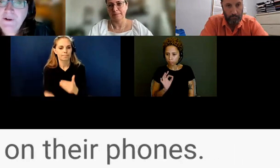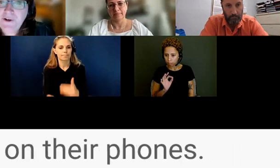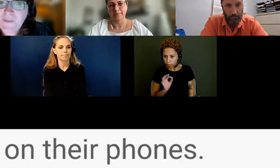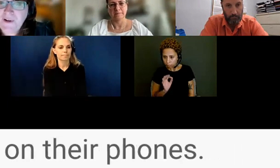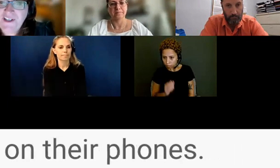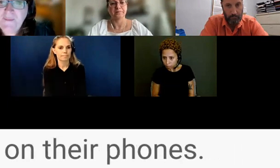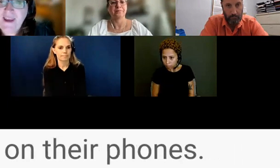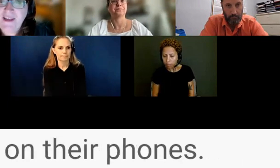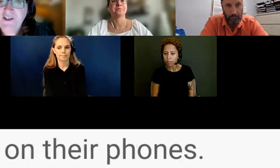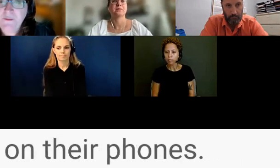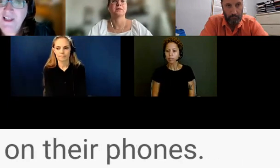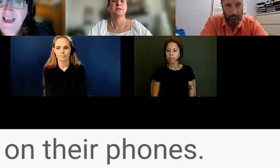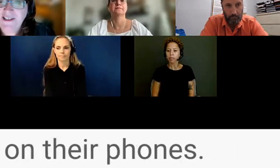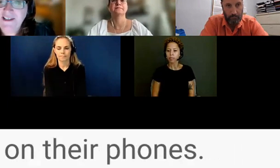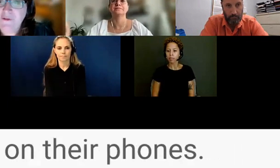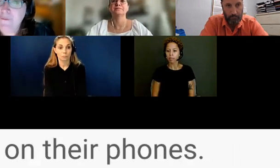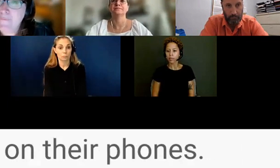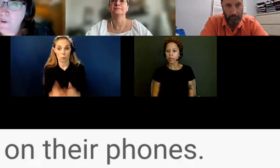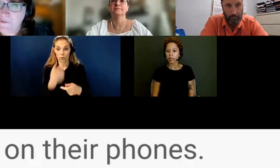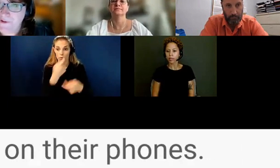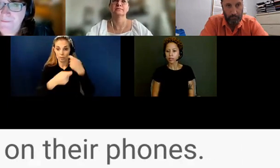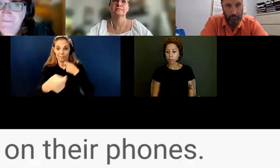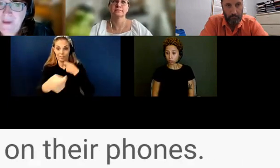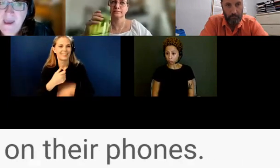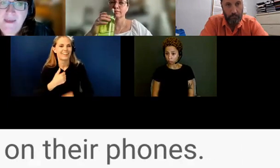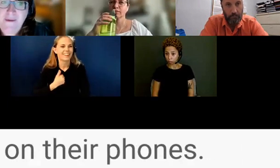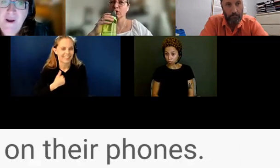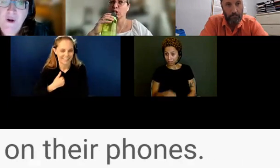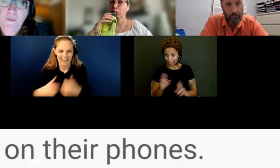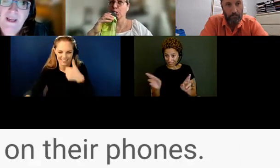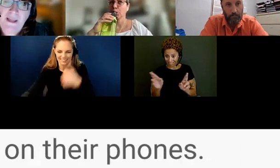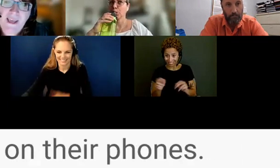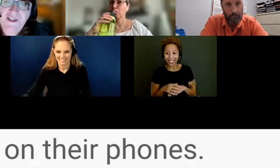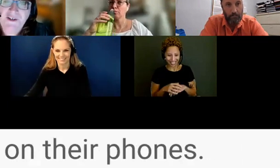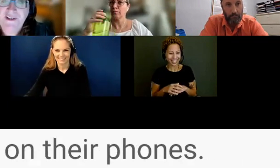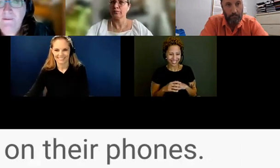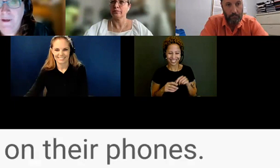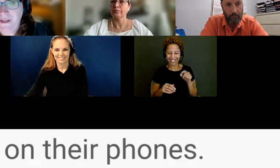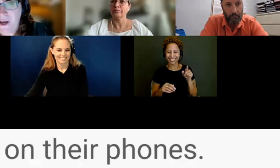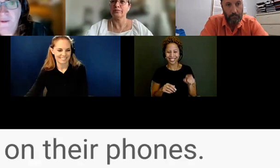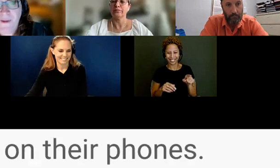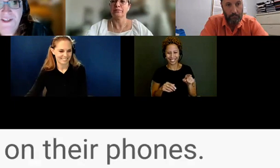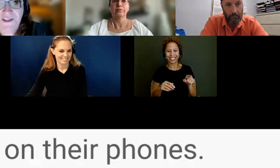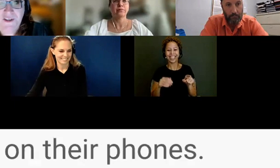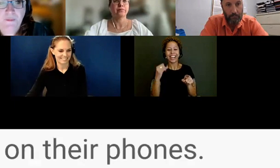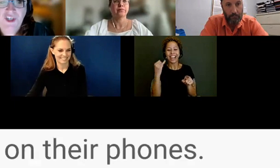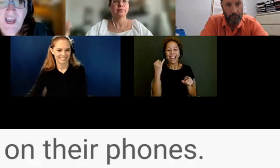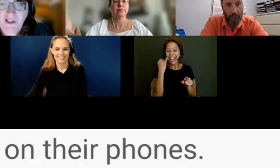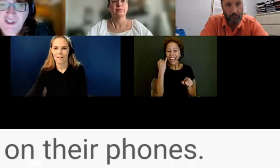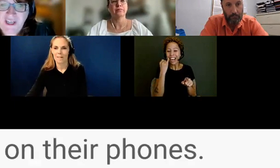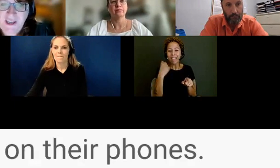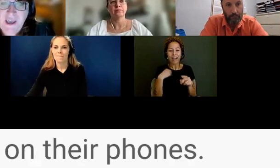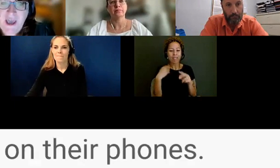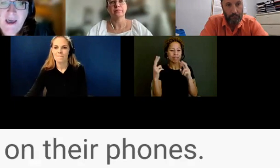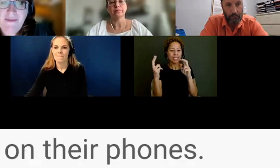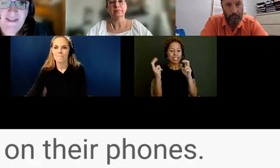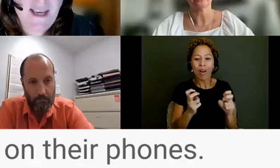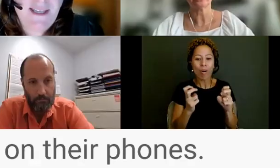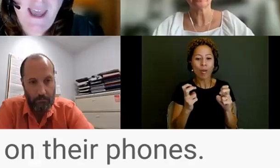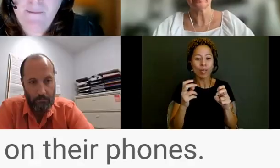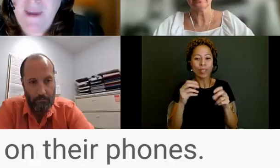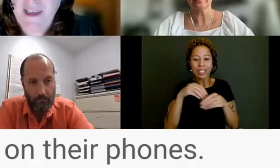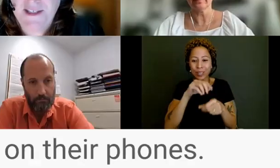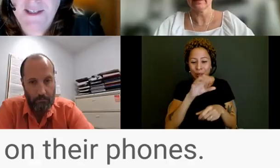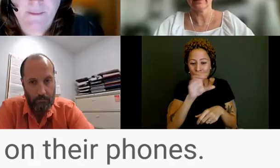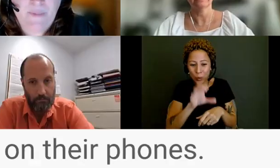Some learners participate in Zoom classes on their phones. They find opening links or downloading documents in Zoom challenging. The